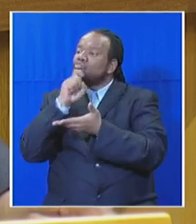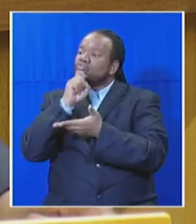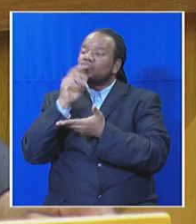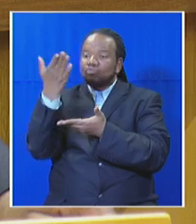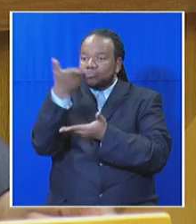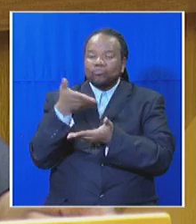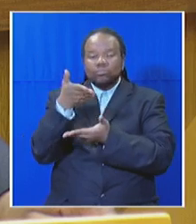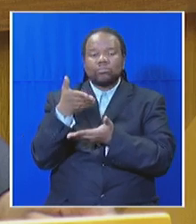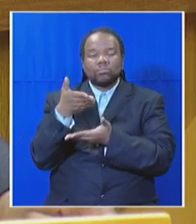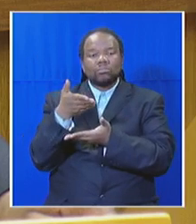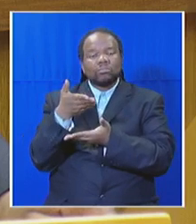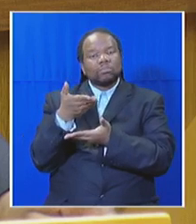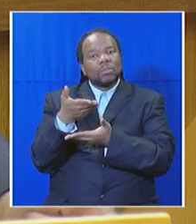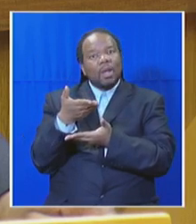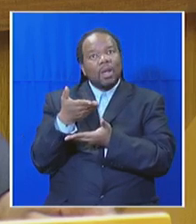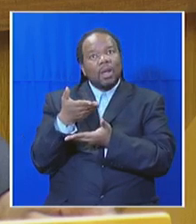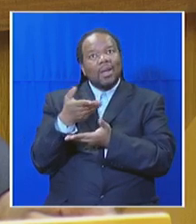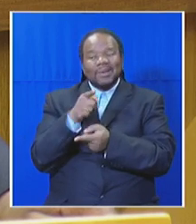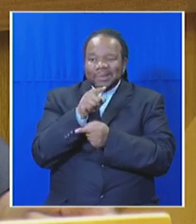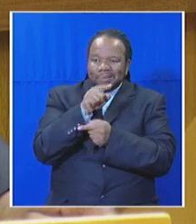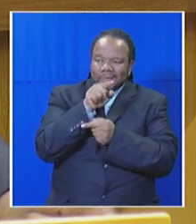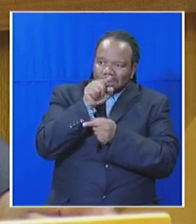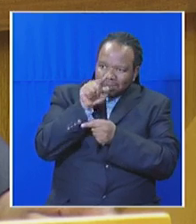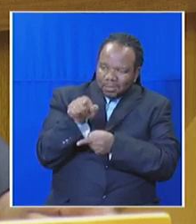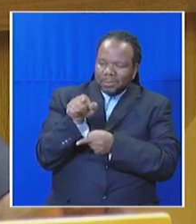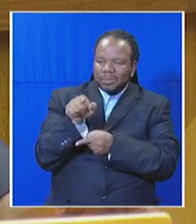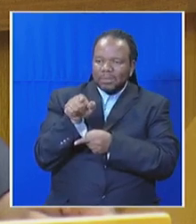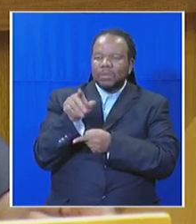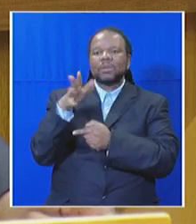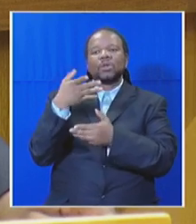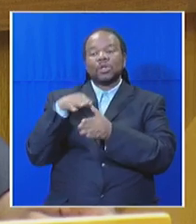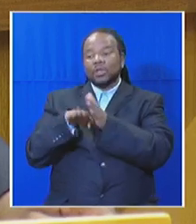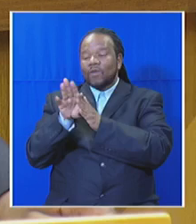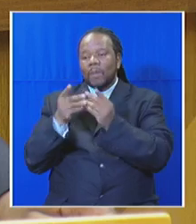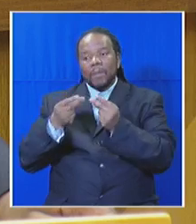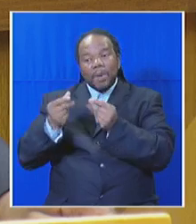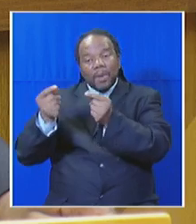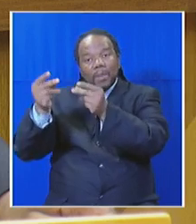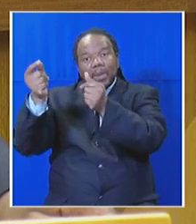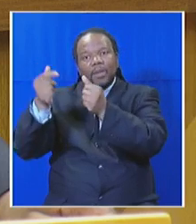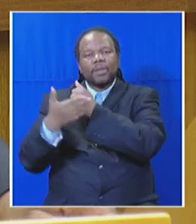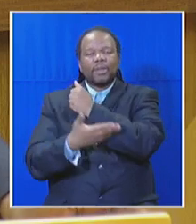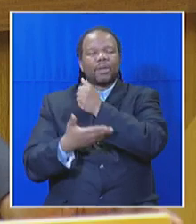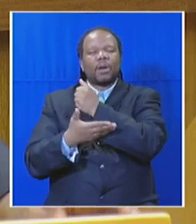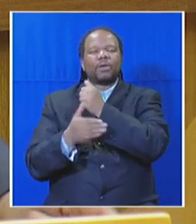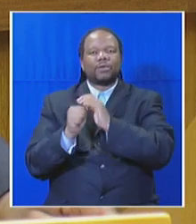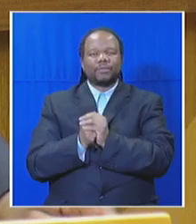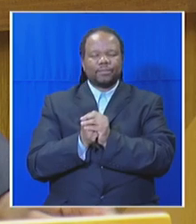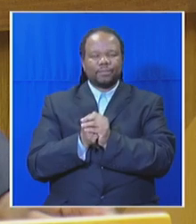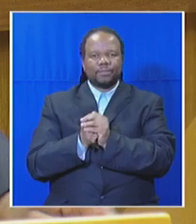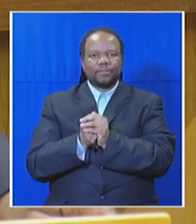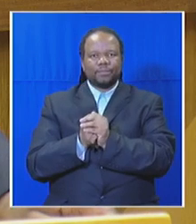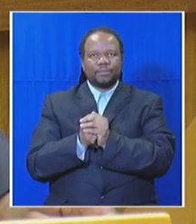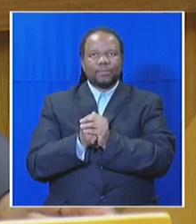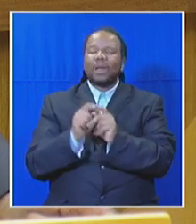help quicken the pace of development in the developing countries in particular, and of course deal with